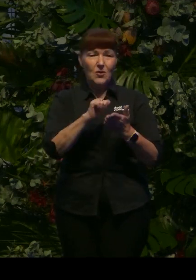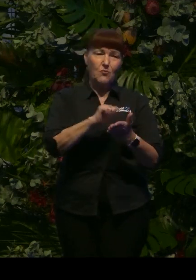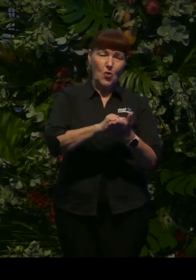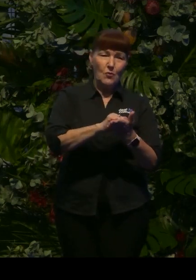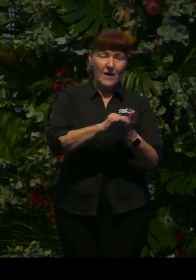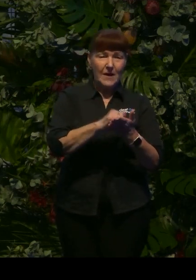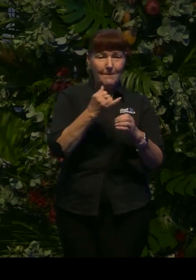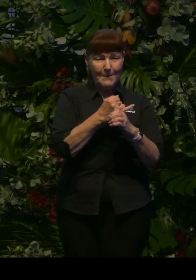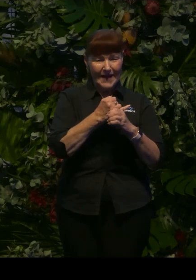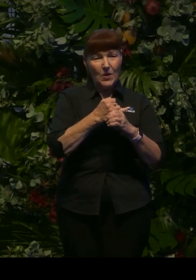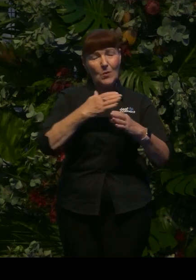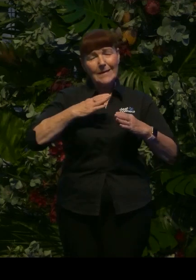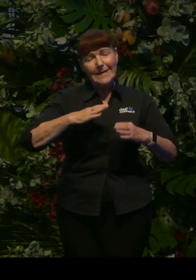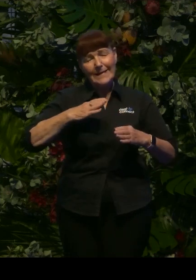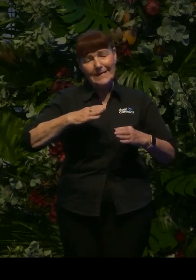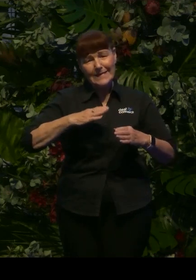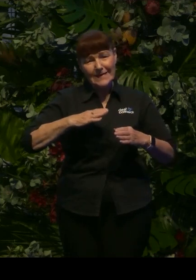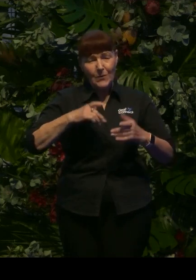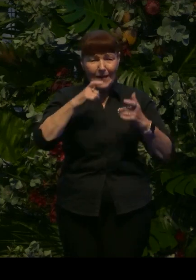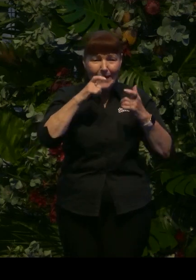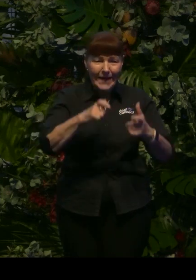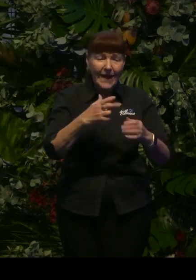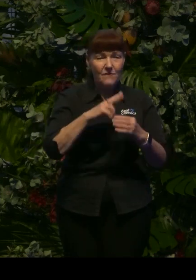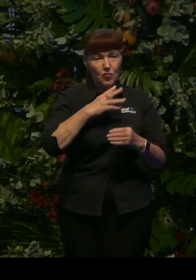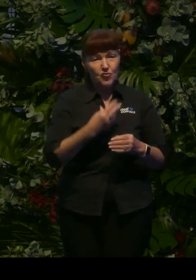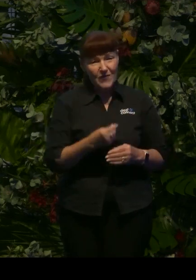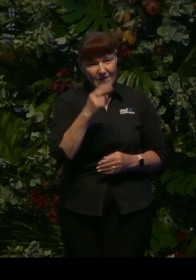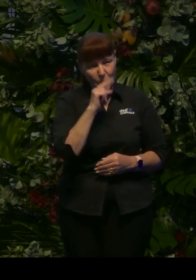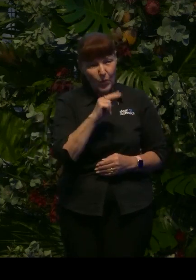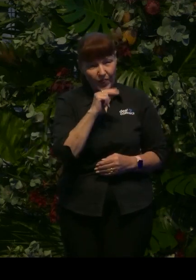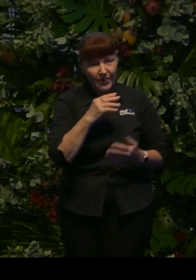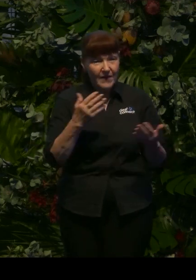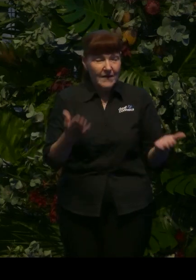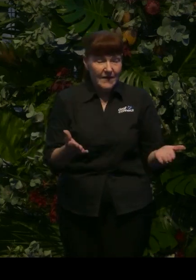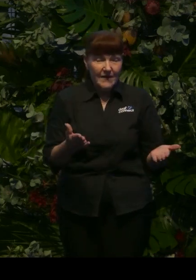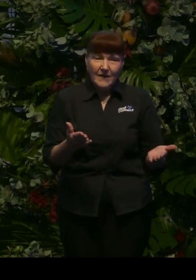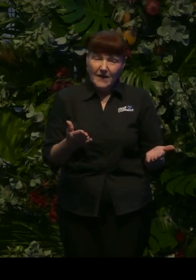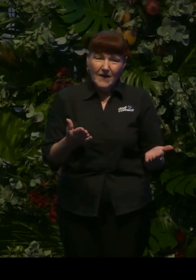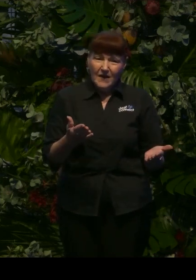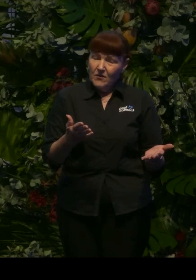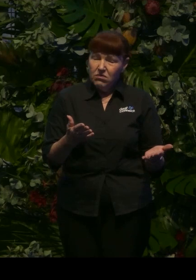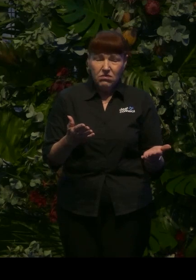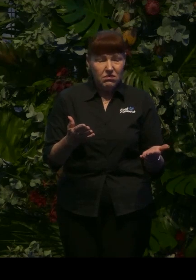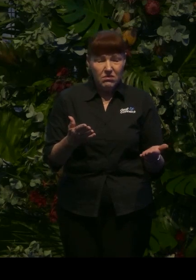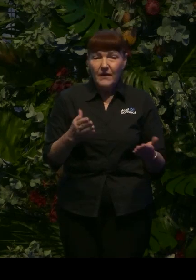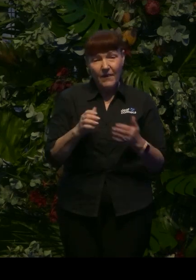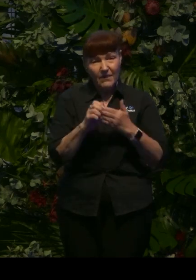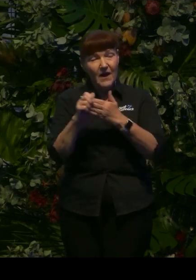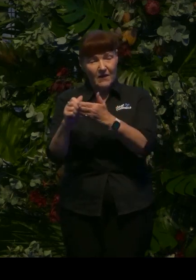age-appropriate medically necessary care to transgender youth. Unfortunately, we expect Governor Lee to sign both bills into